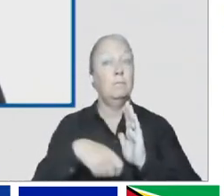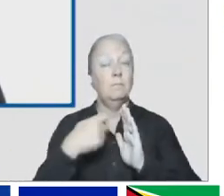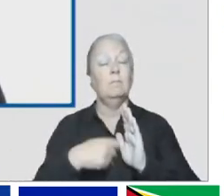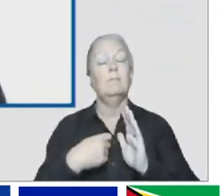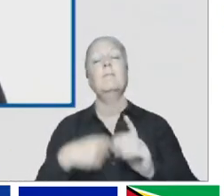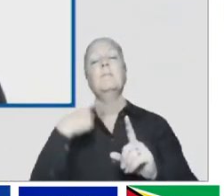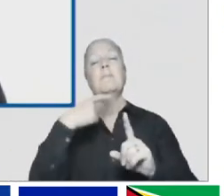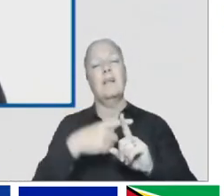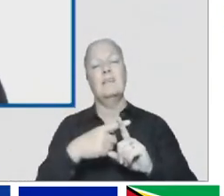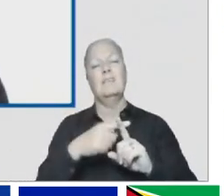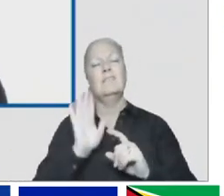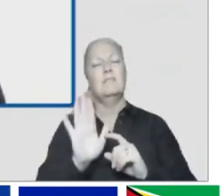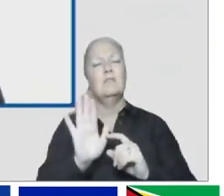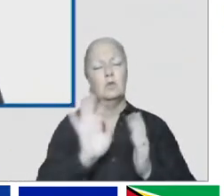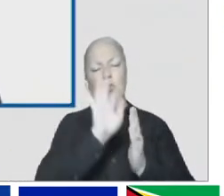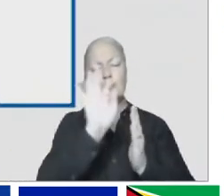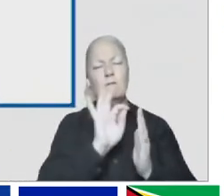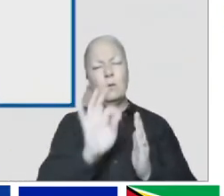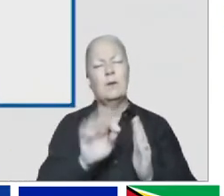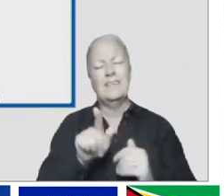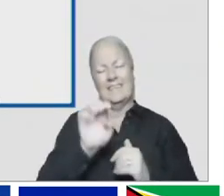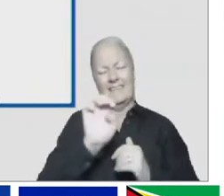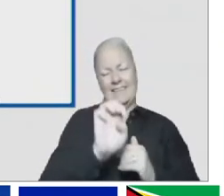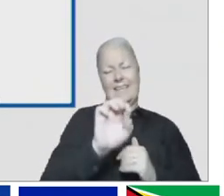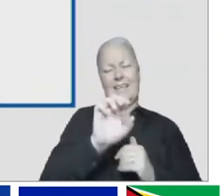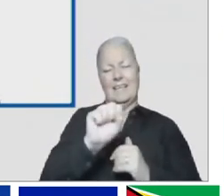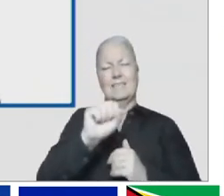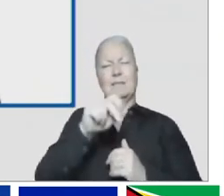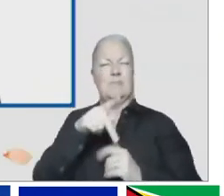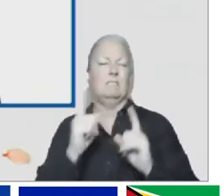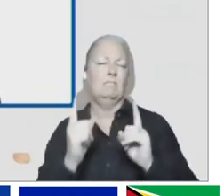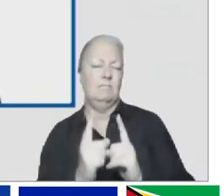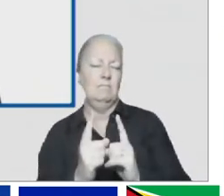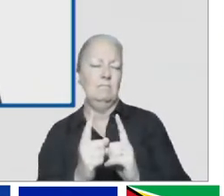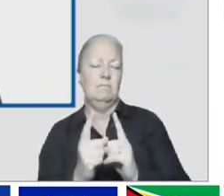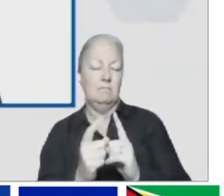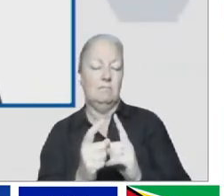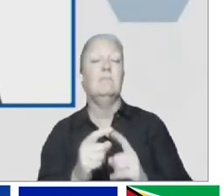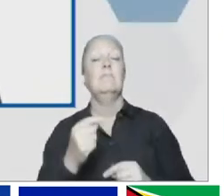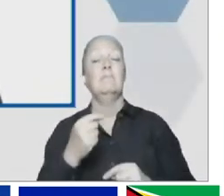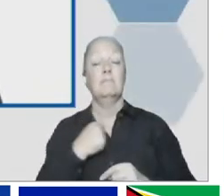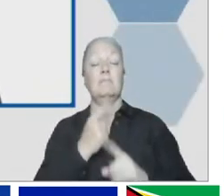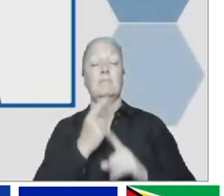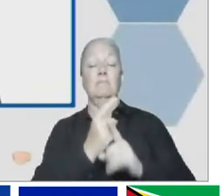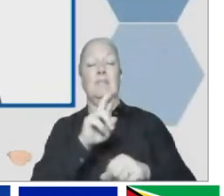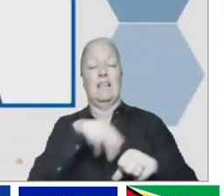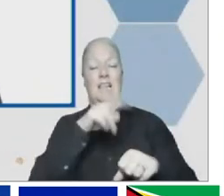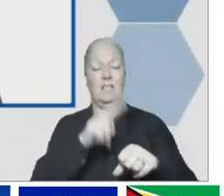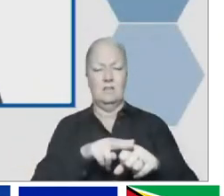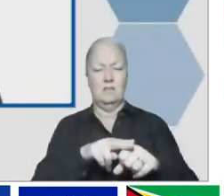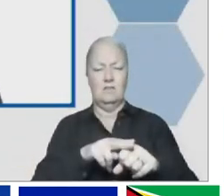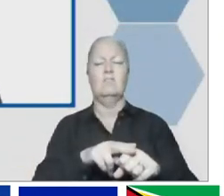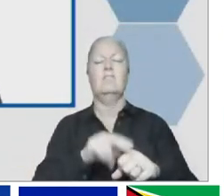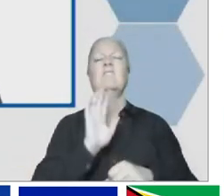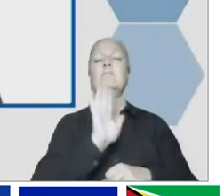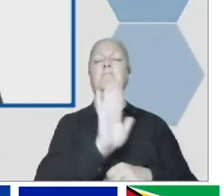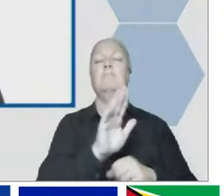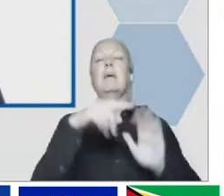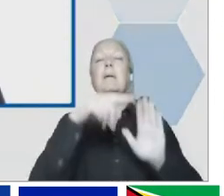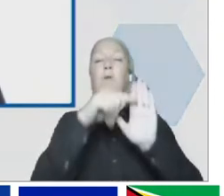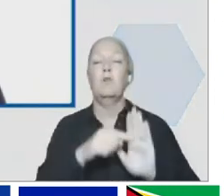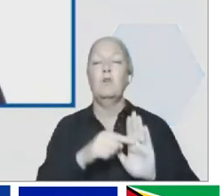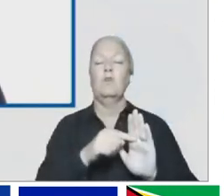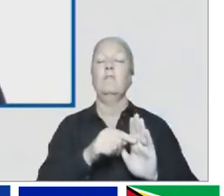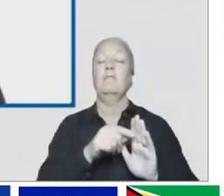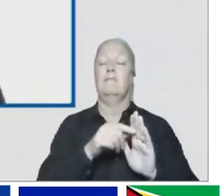ESP. And this was implemented in accordance with the National Surveillance Policy for Jamaica, which serves to improve the